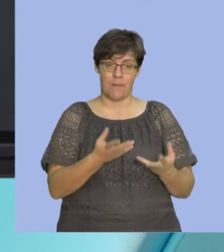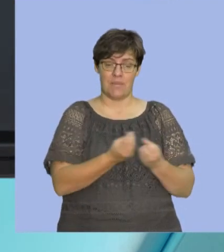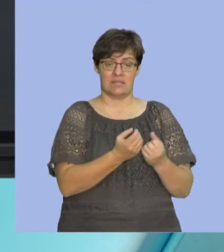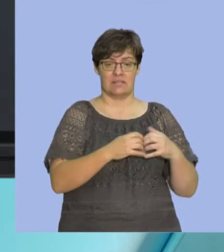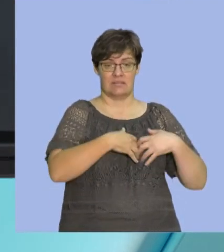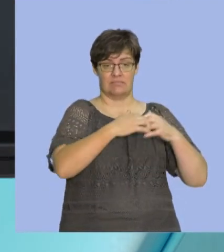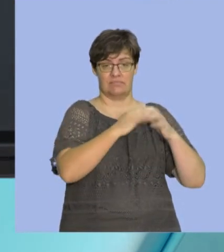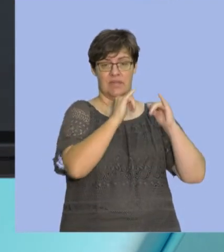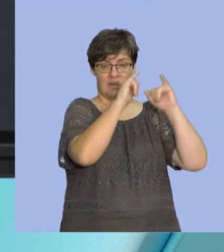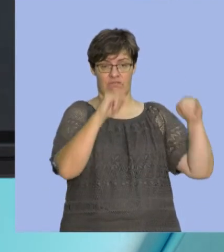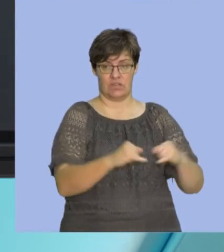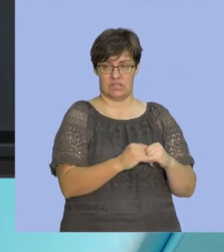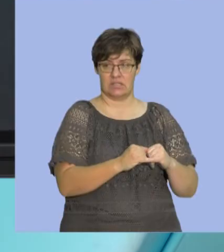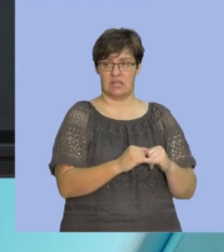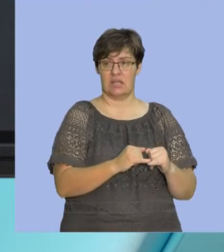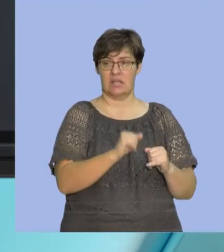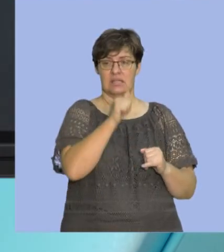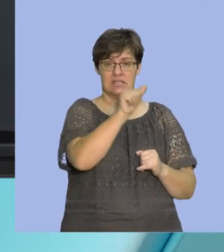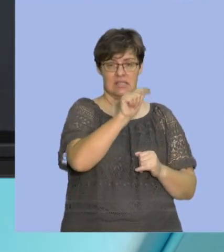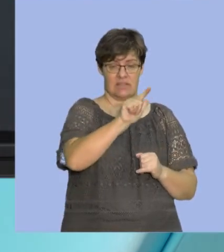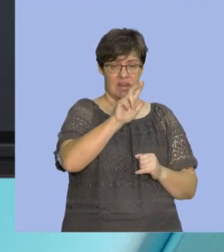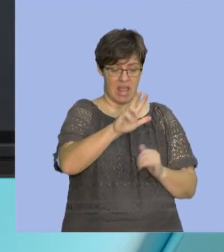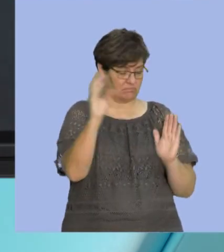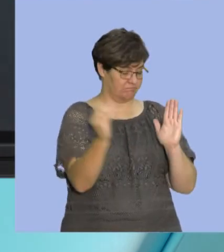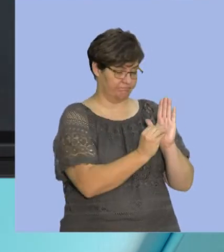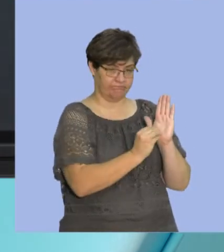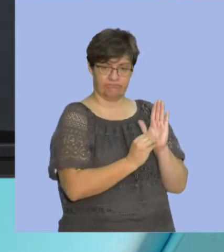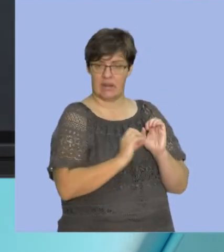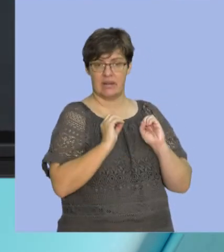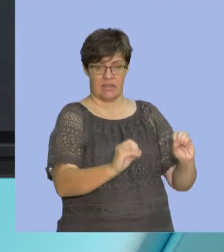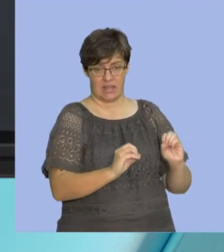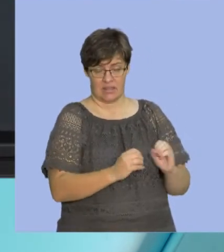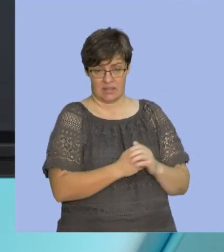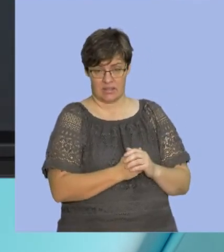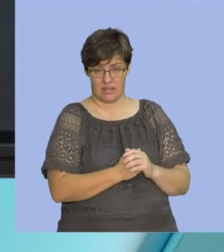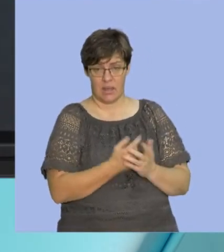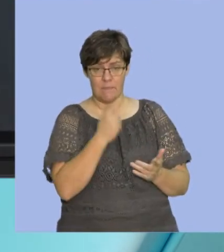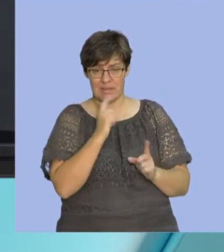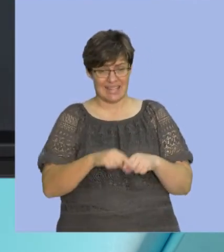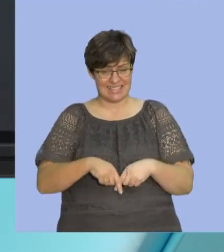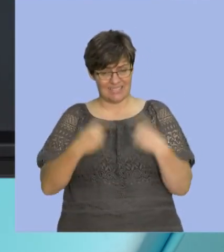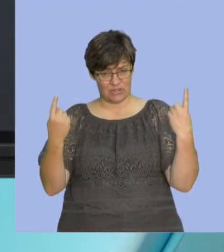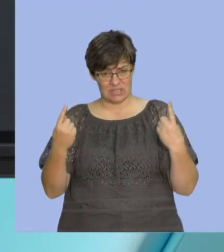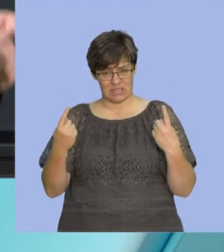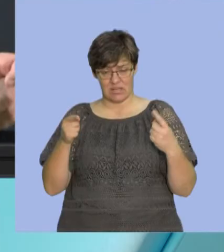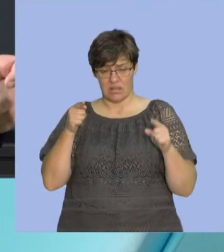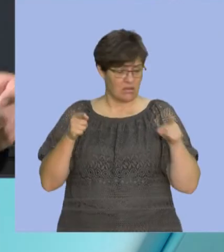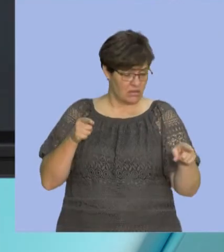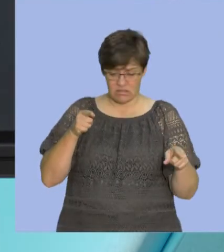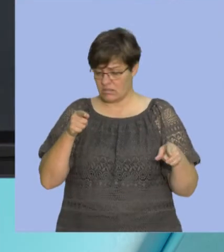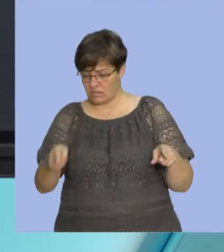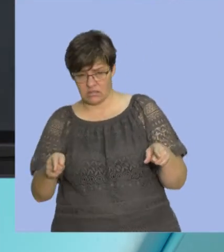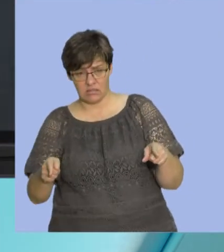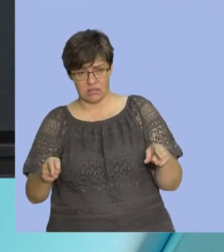of 678 has not been recorded in the creditor's journal, would there be a difference between your control account